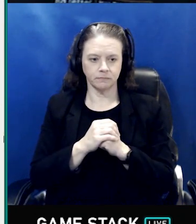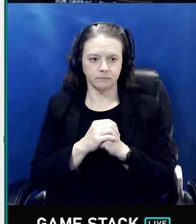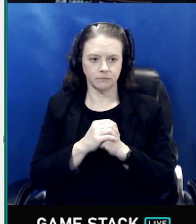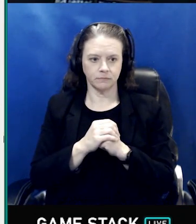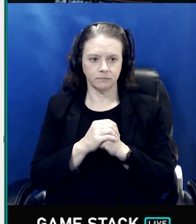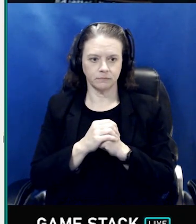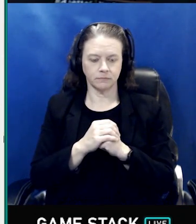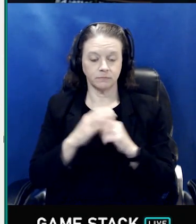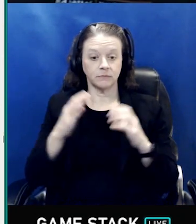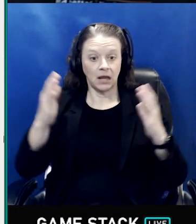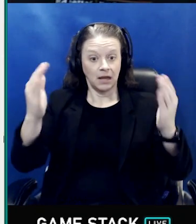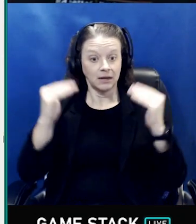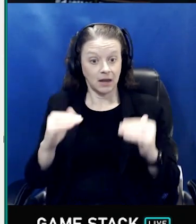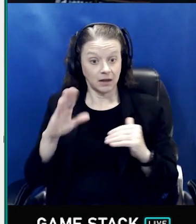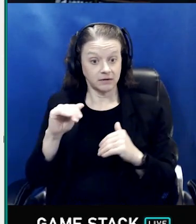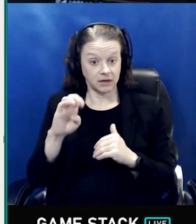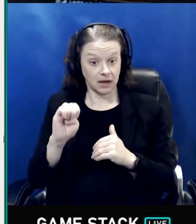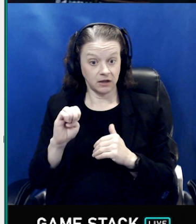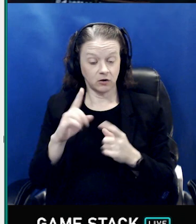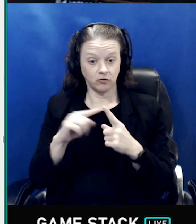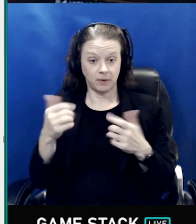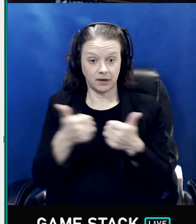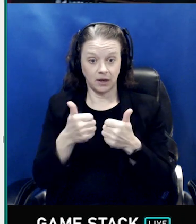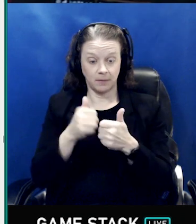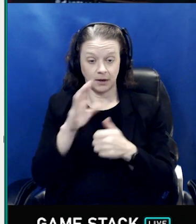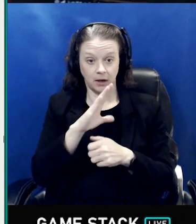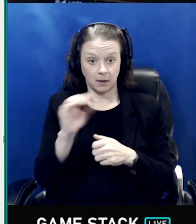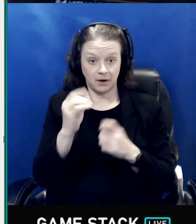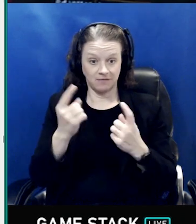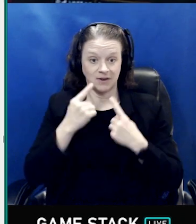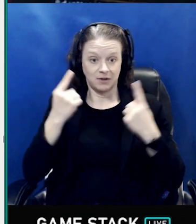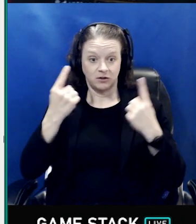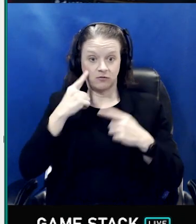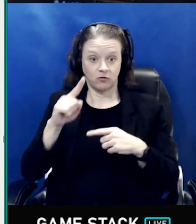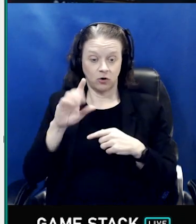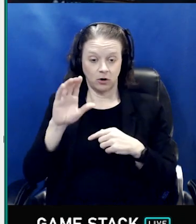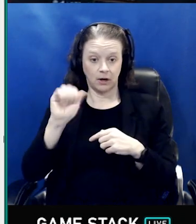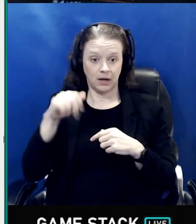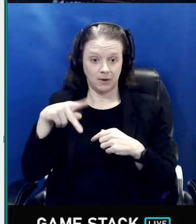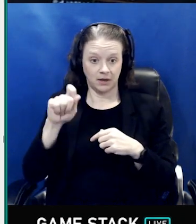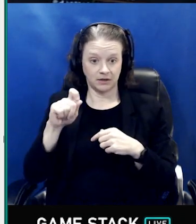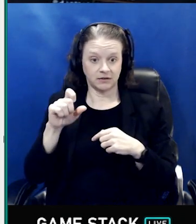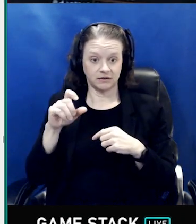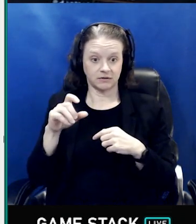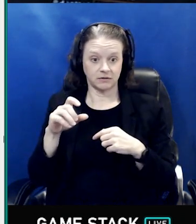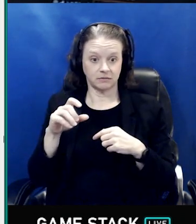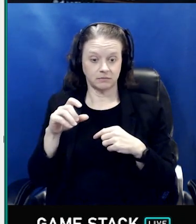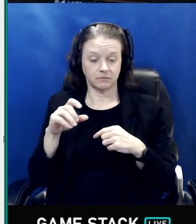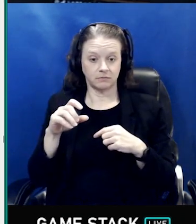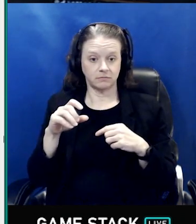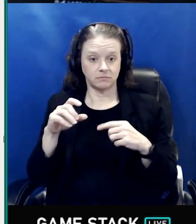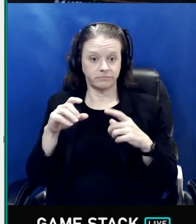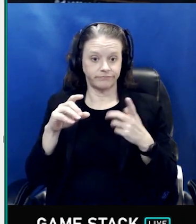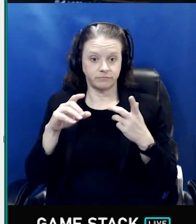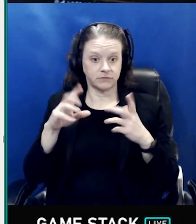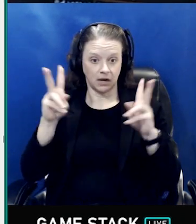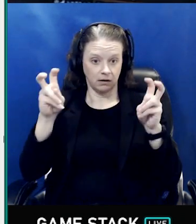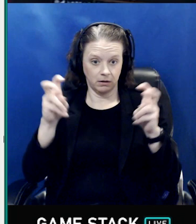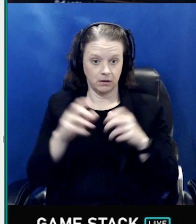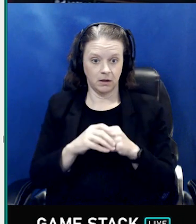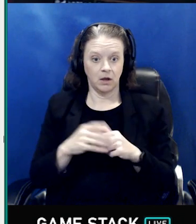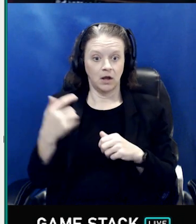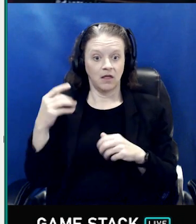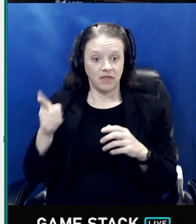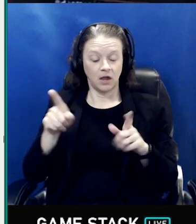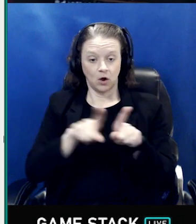Next case came from gaming company famous for FPS title. They also launched new title in